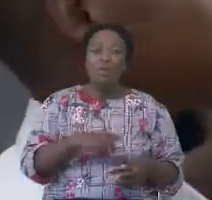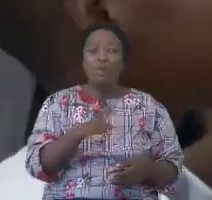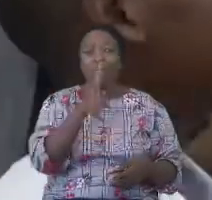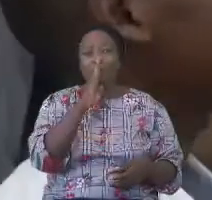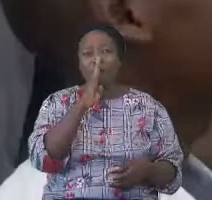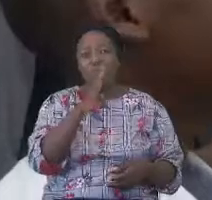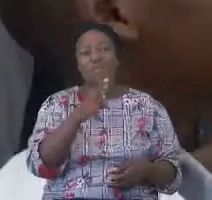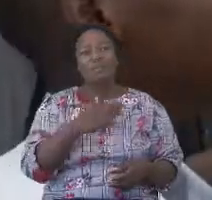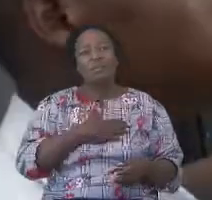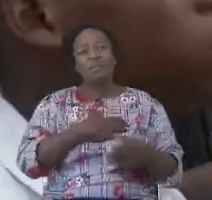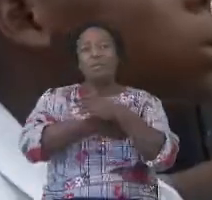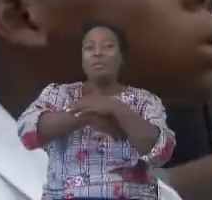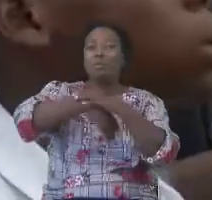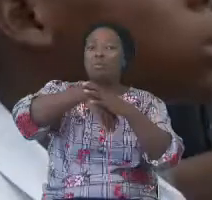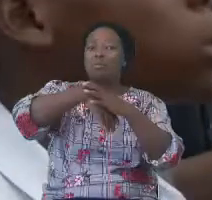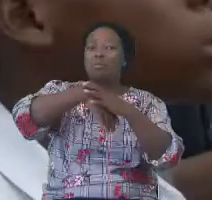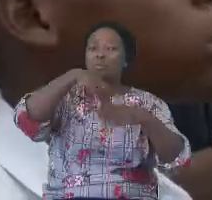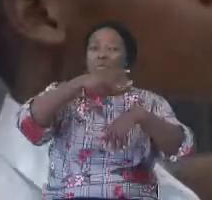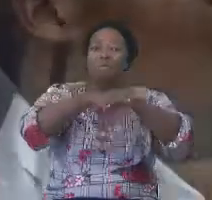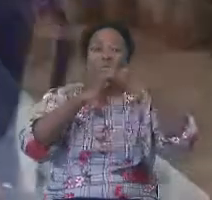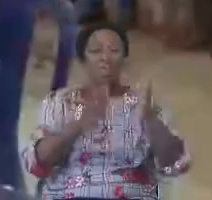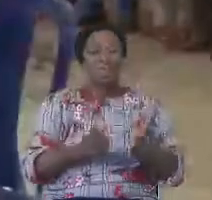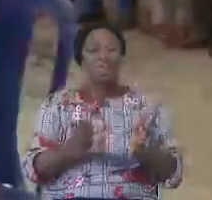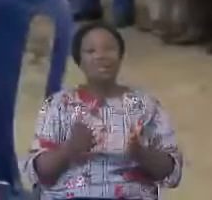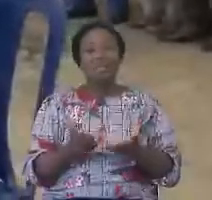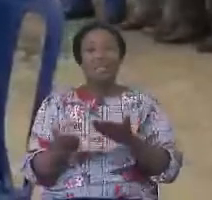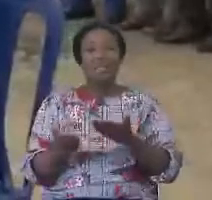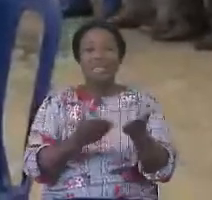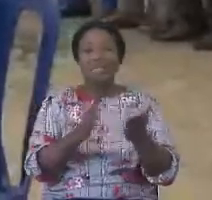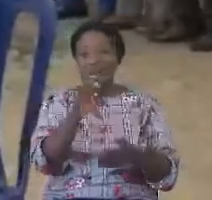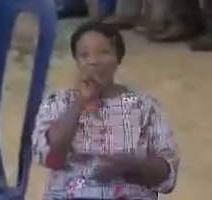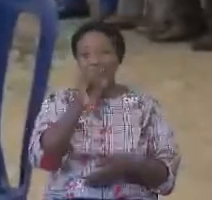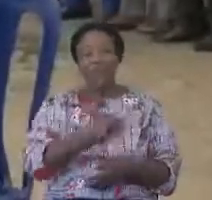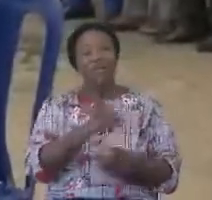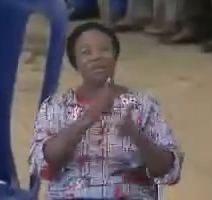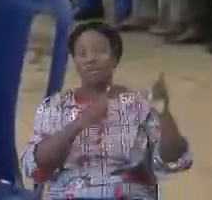the supporter the circle of the weirdo